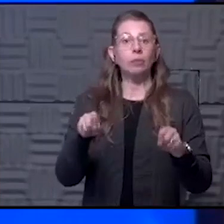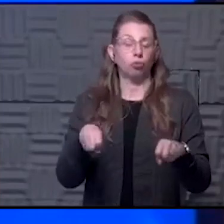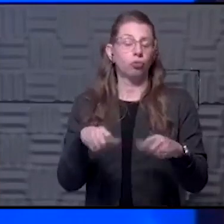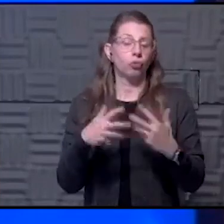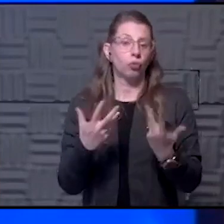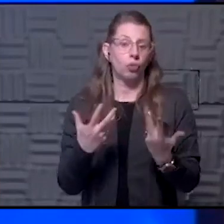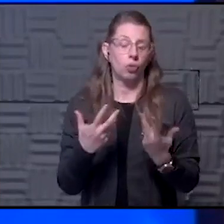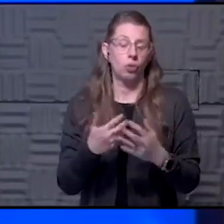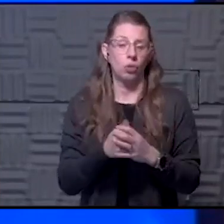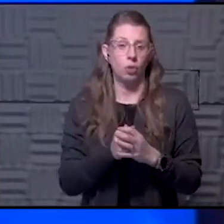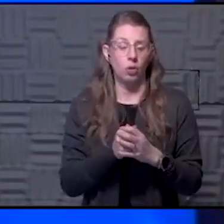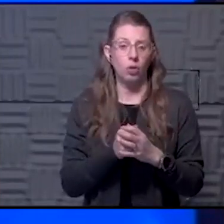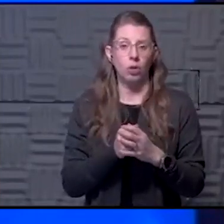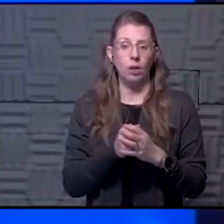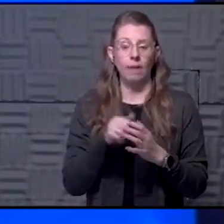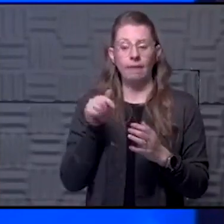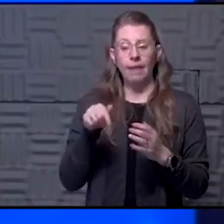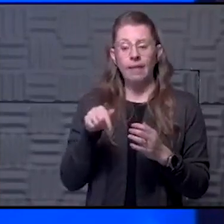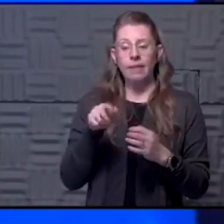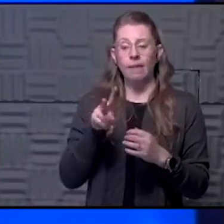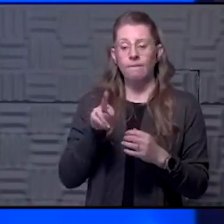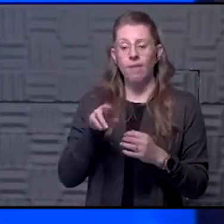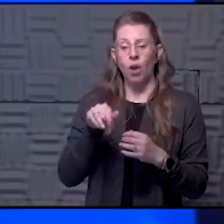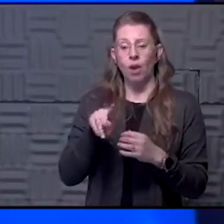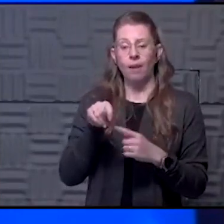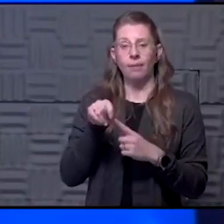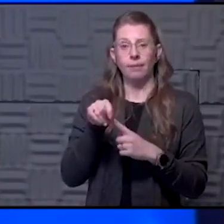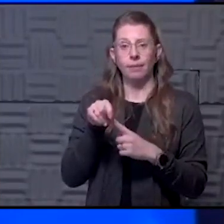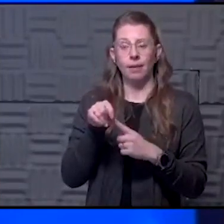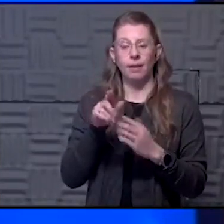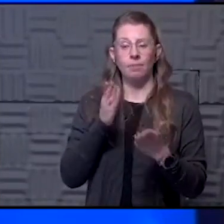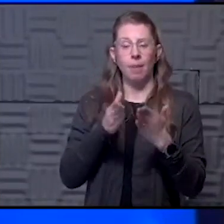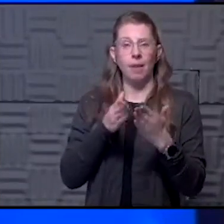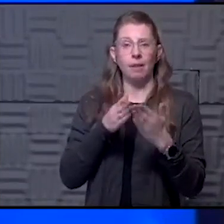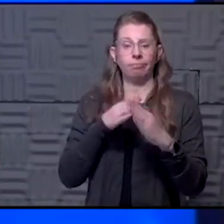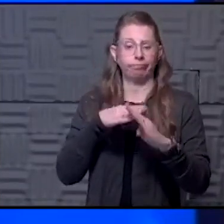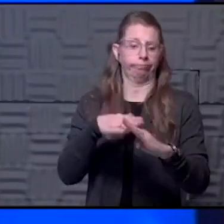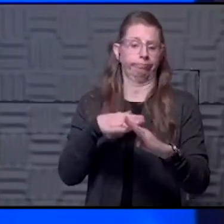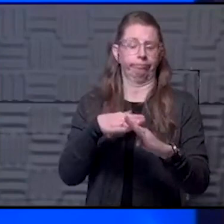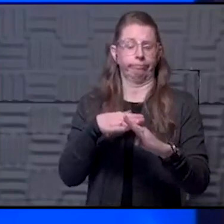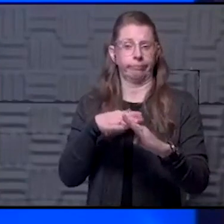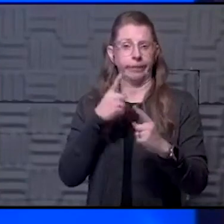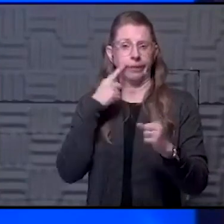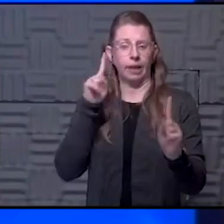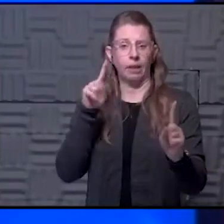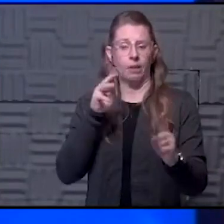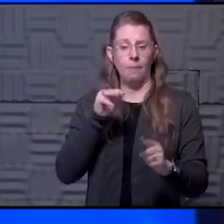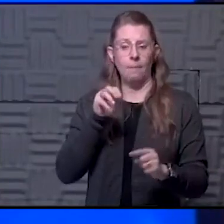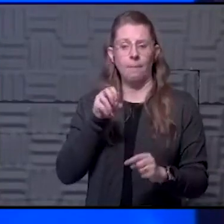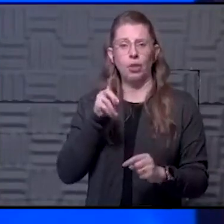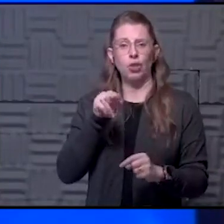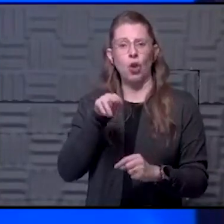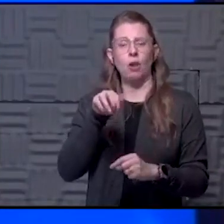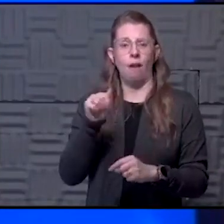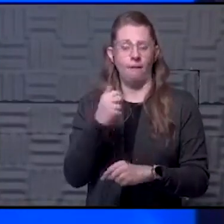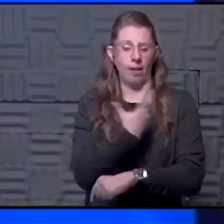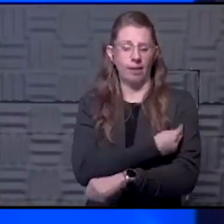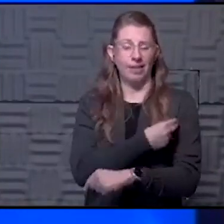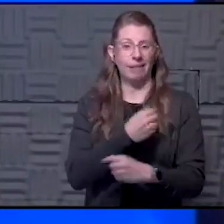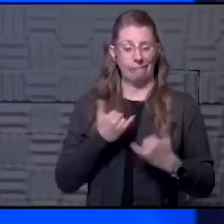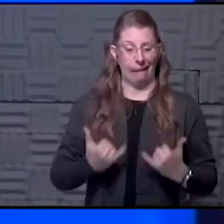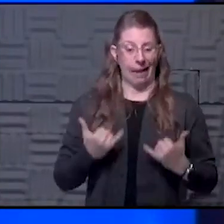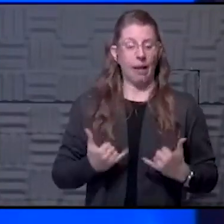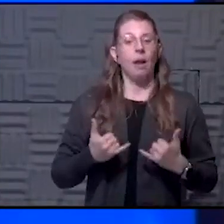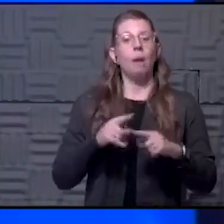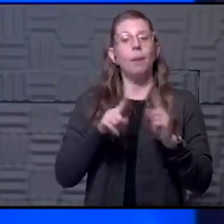this variant may affect the success of the Moderna vaccine as it is currently built. Yeah. However,